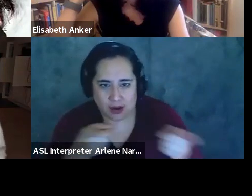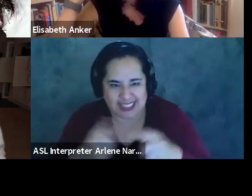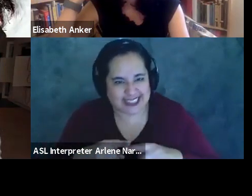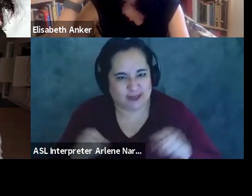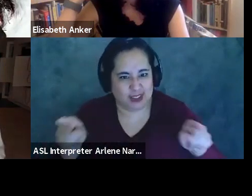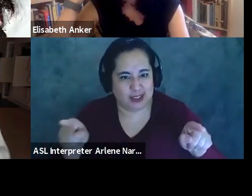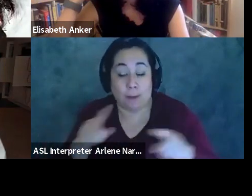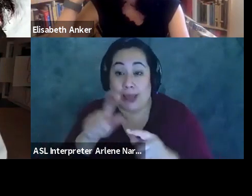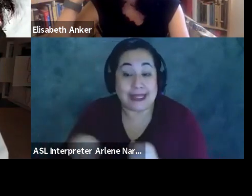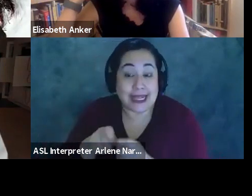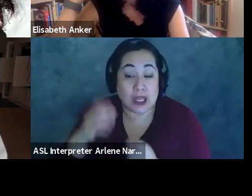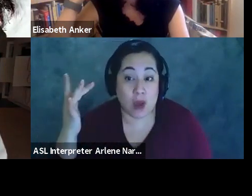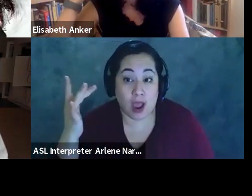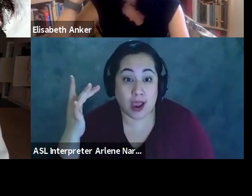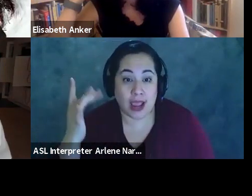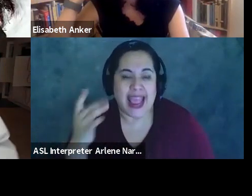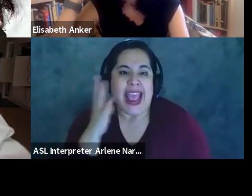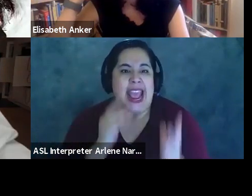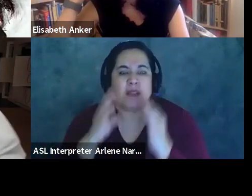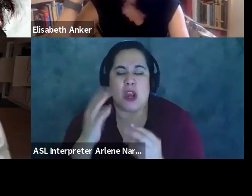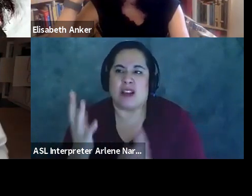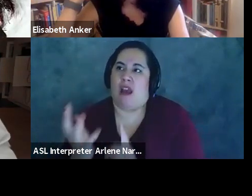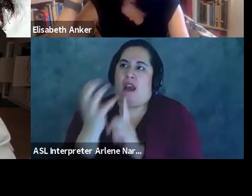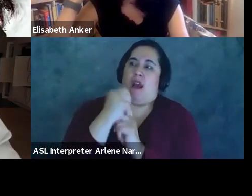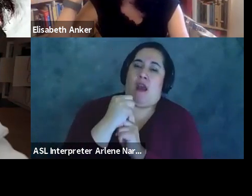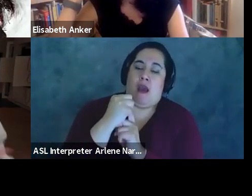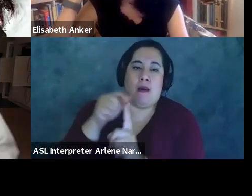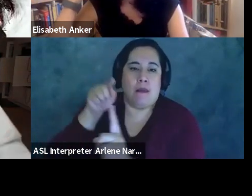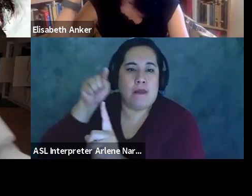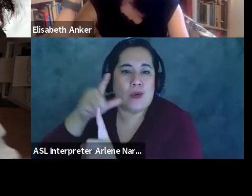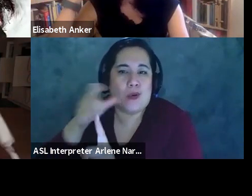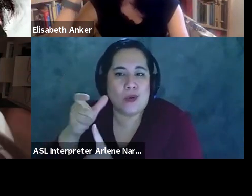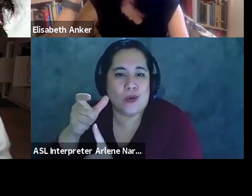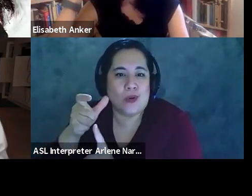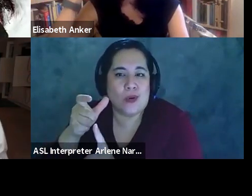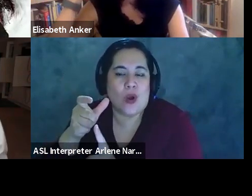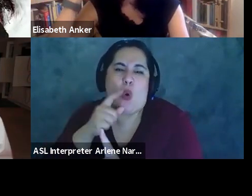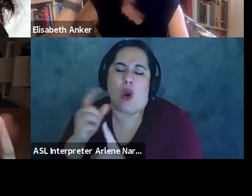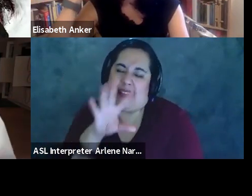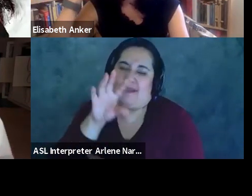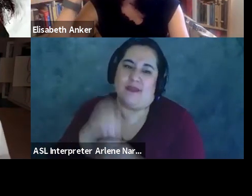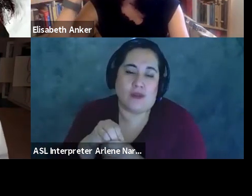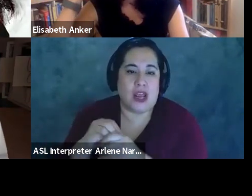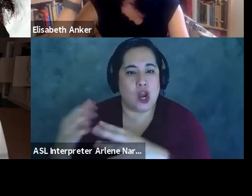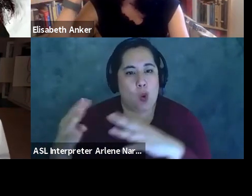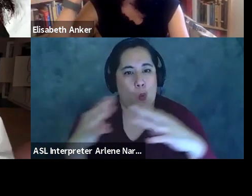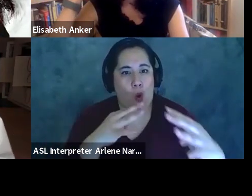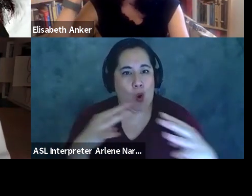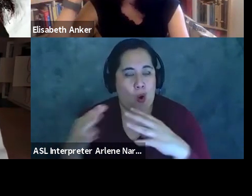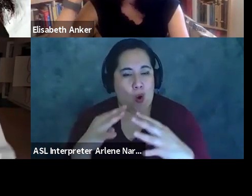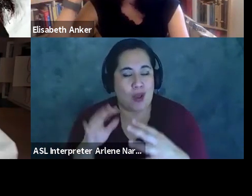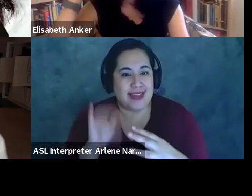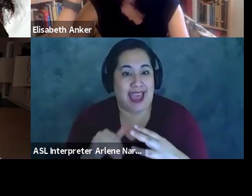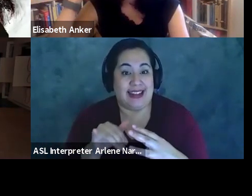Precisely because it is under siege by or embroiled in a war in which the